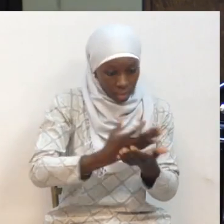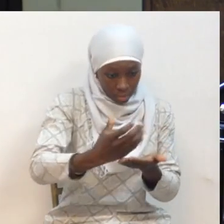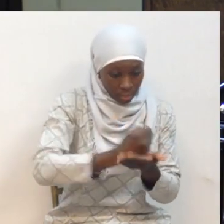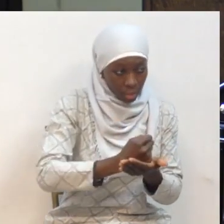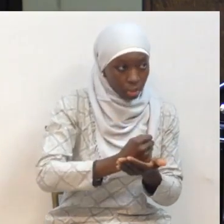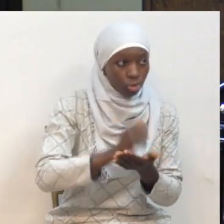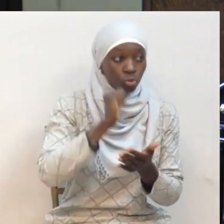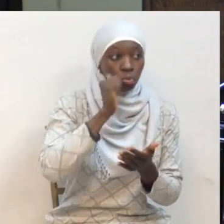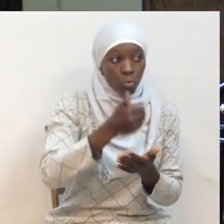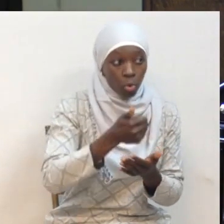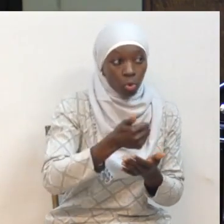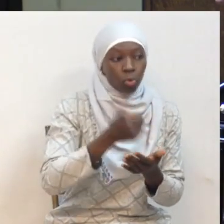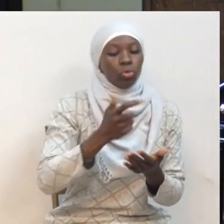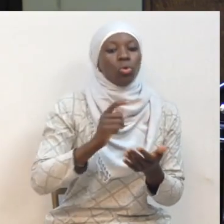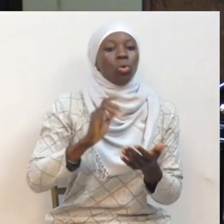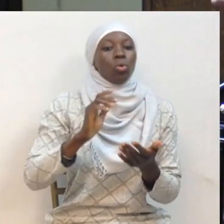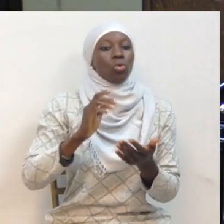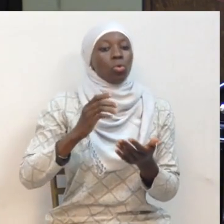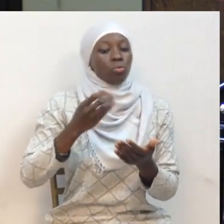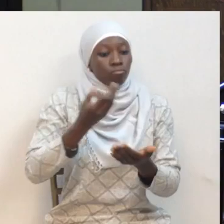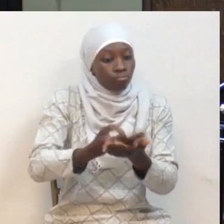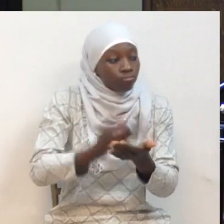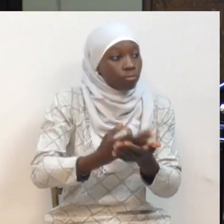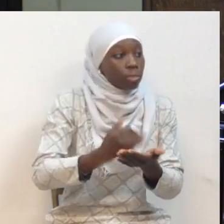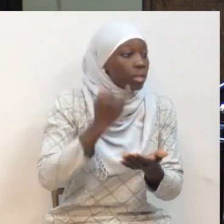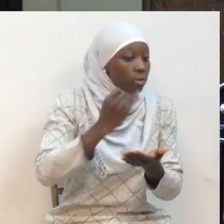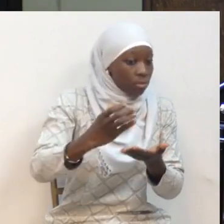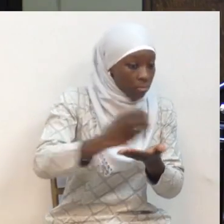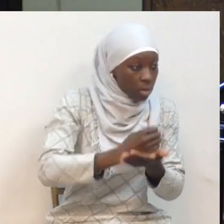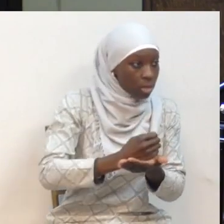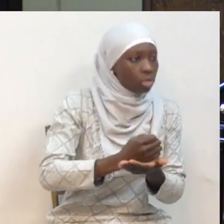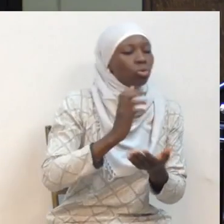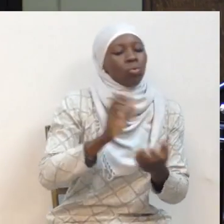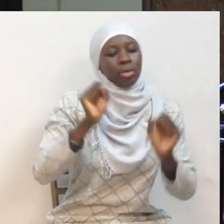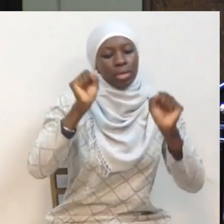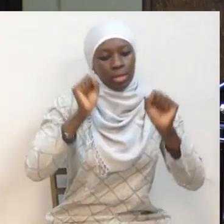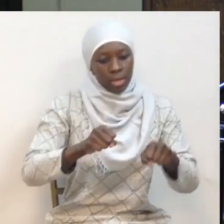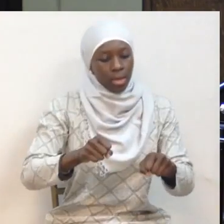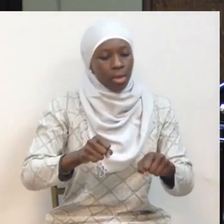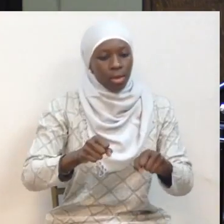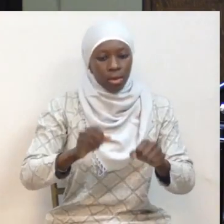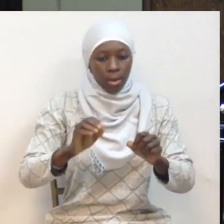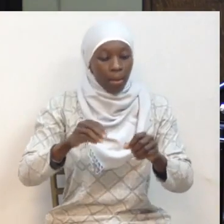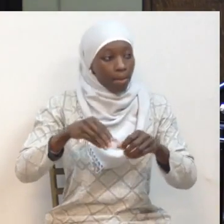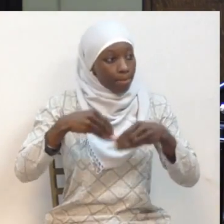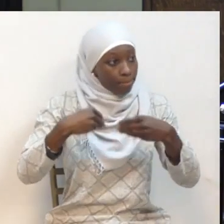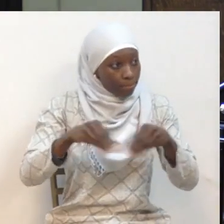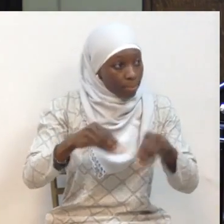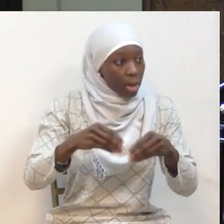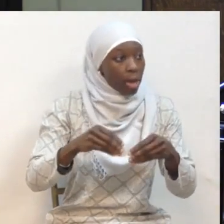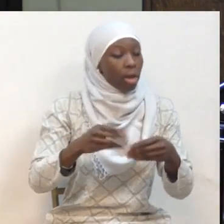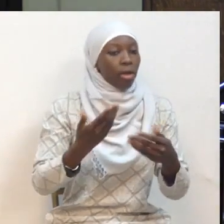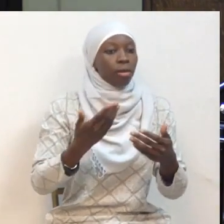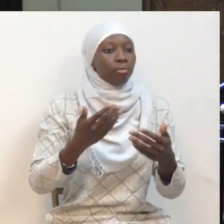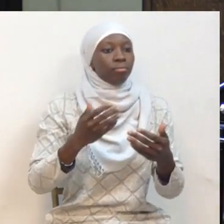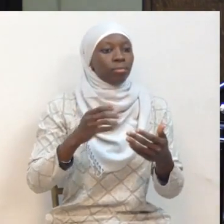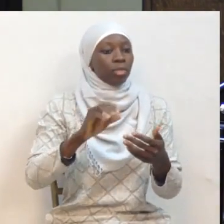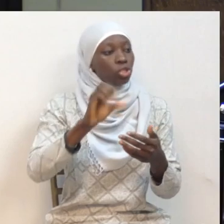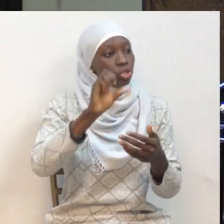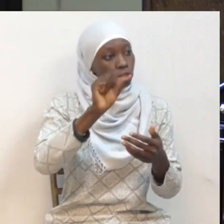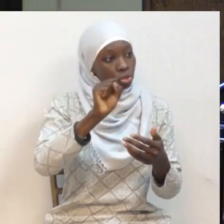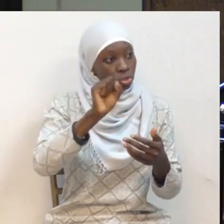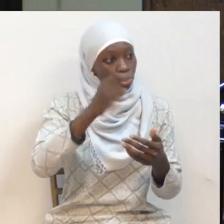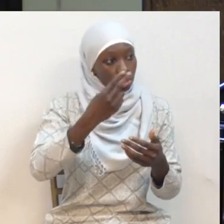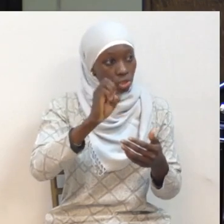that accommodates these cases. Women who are divorced, women with children who are